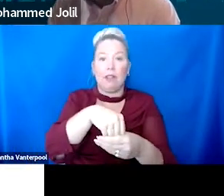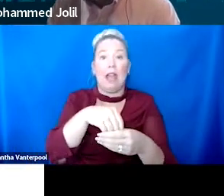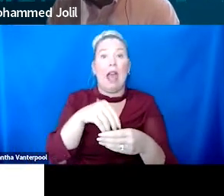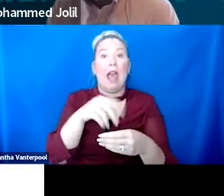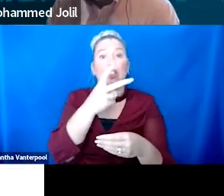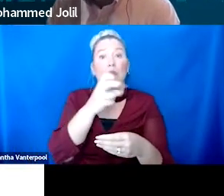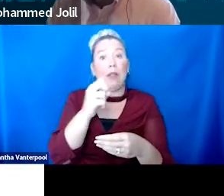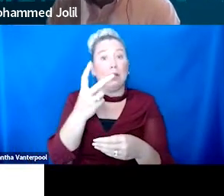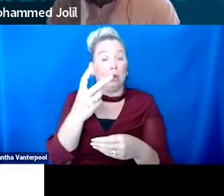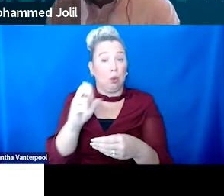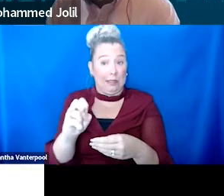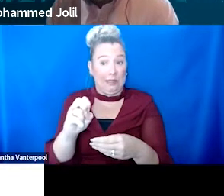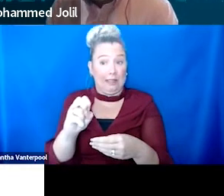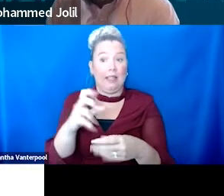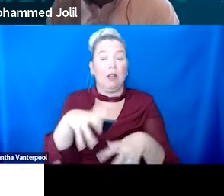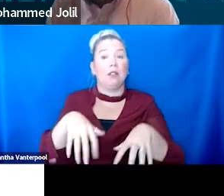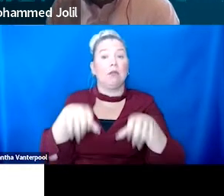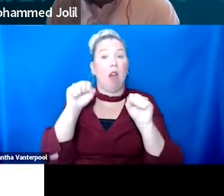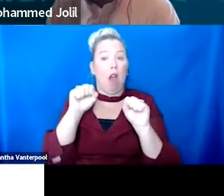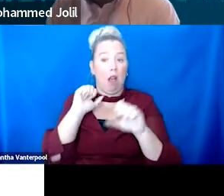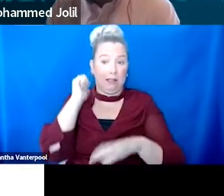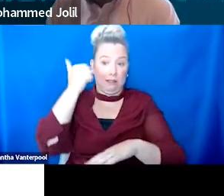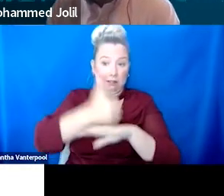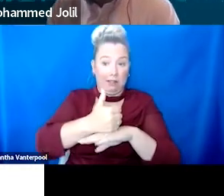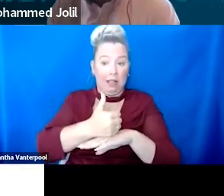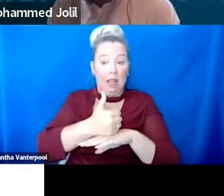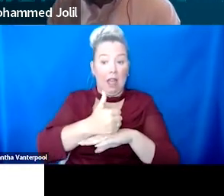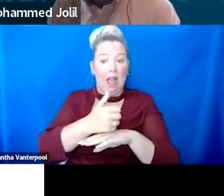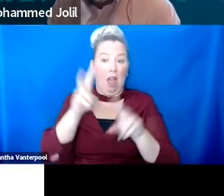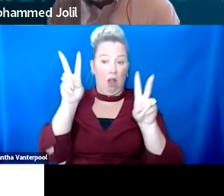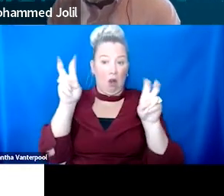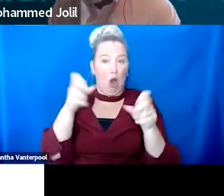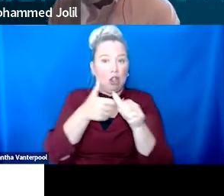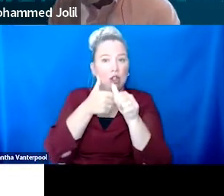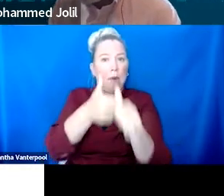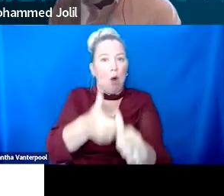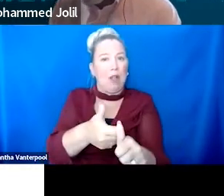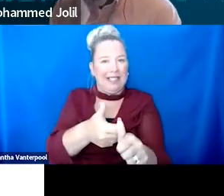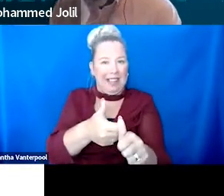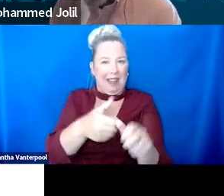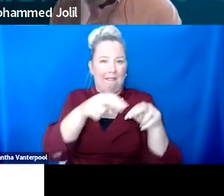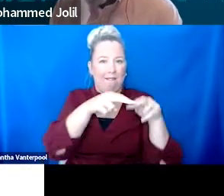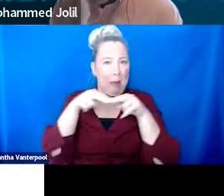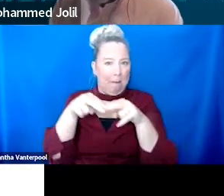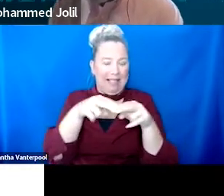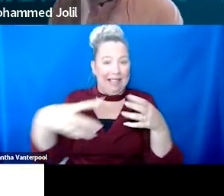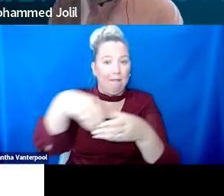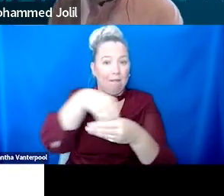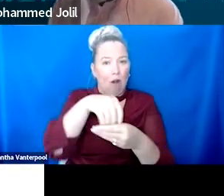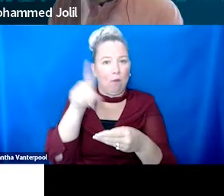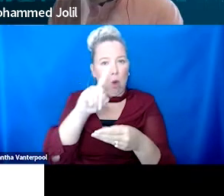service moved to a new division called Supporting Families, which included social care.